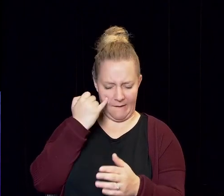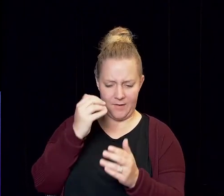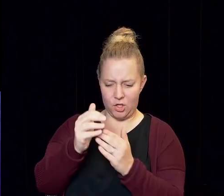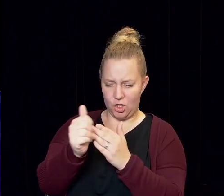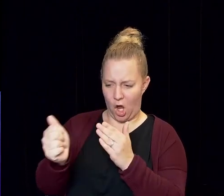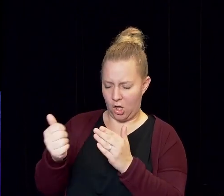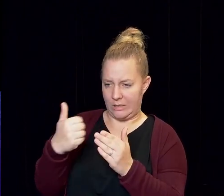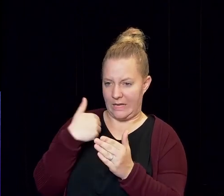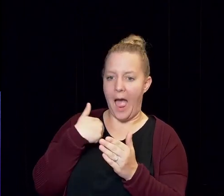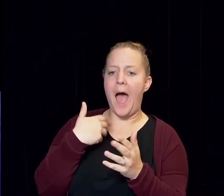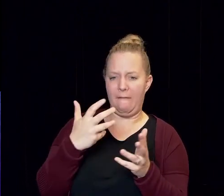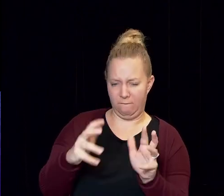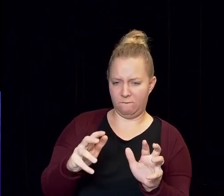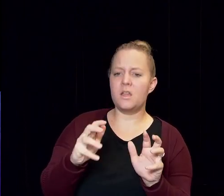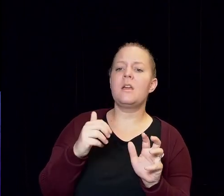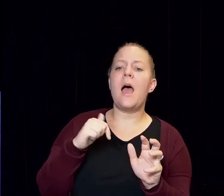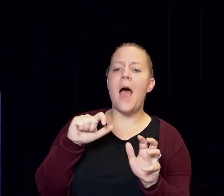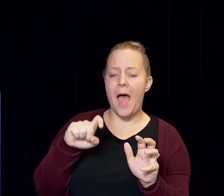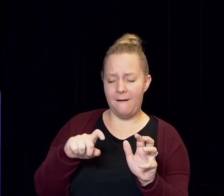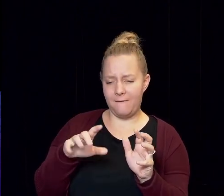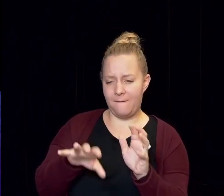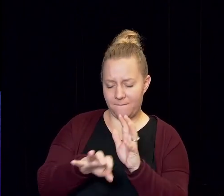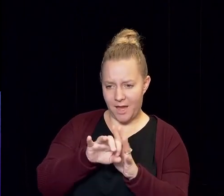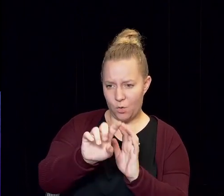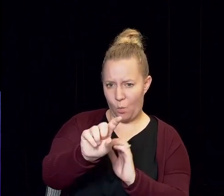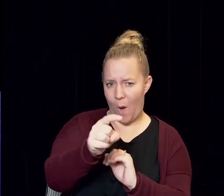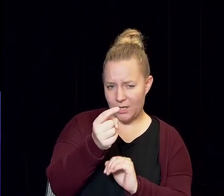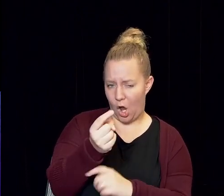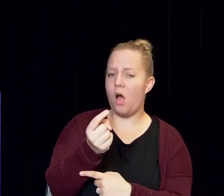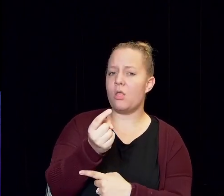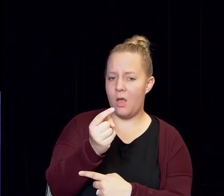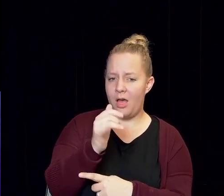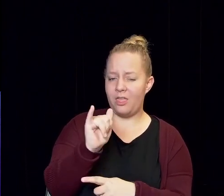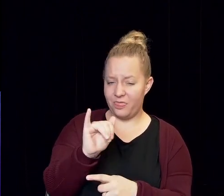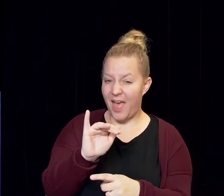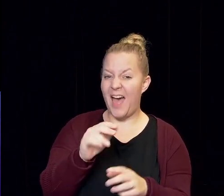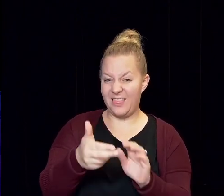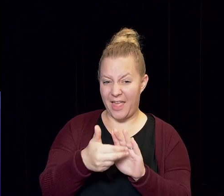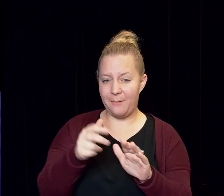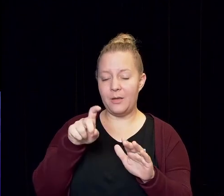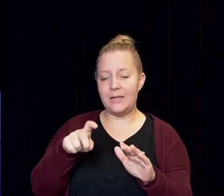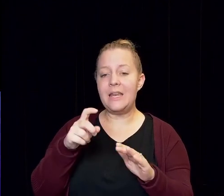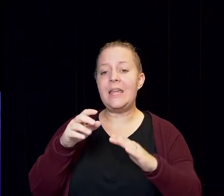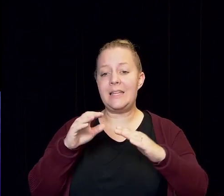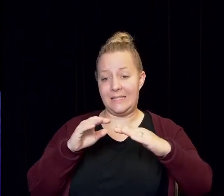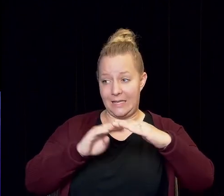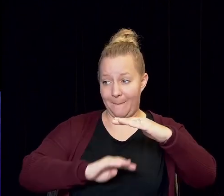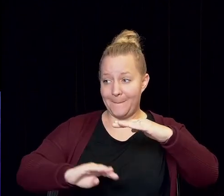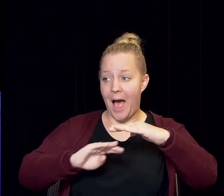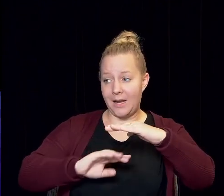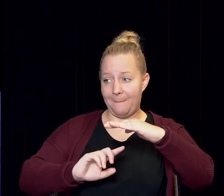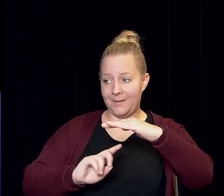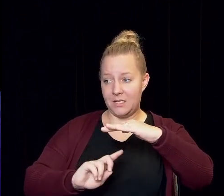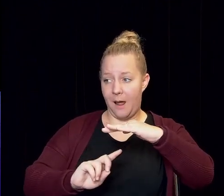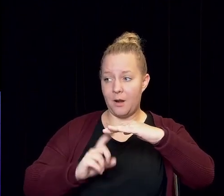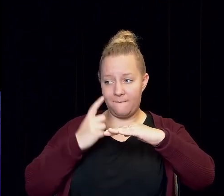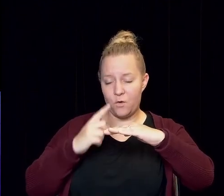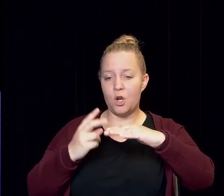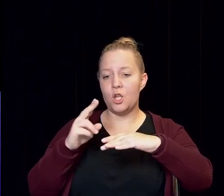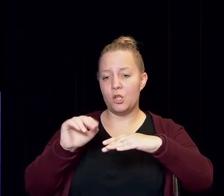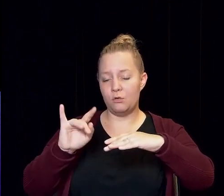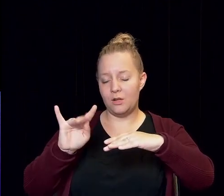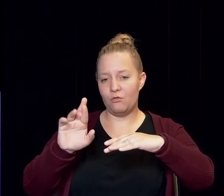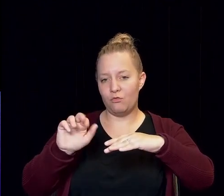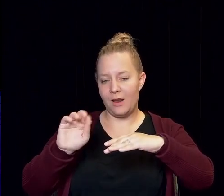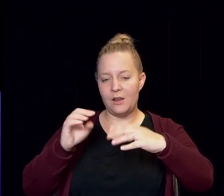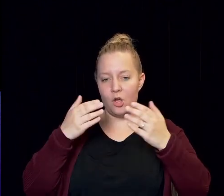that I have, you got to find for the $1. So therefore, that amount or that label needs to go in the denominator for the unit rate. So go ahead